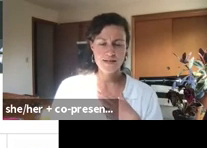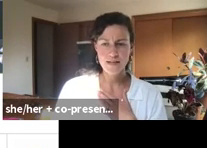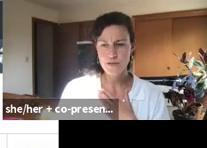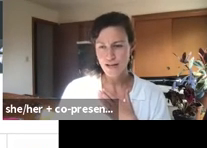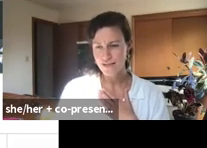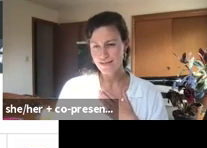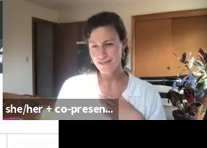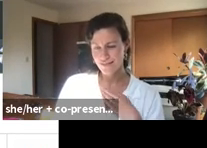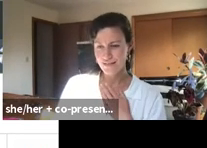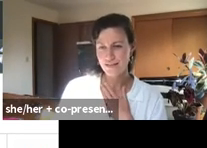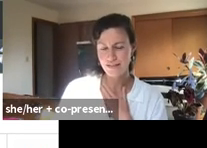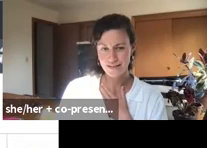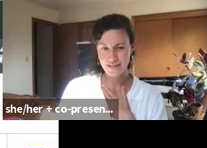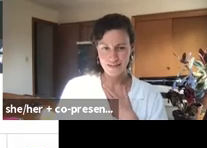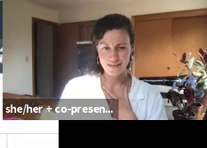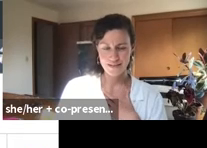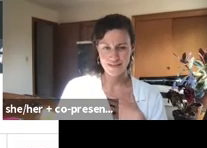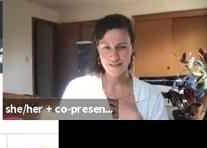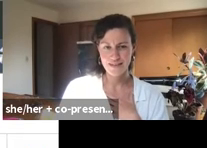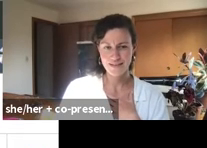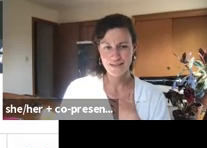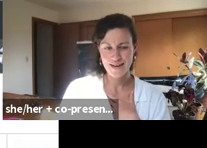And as the subject,